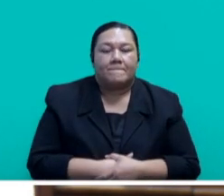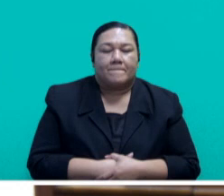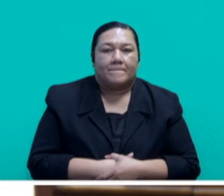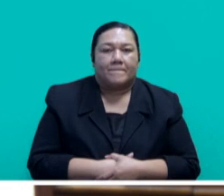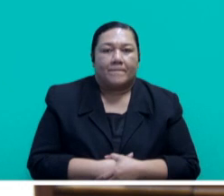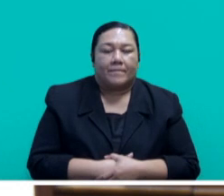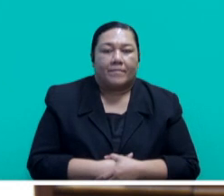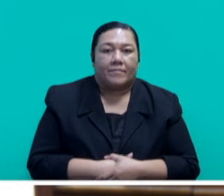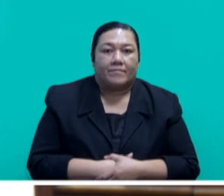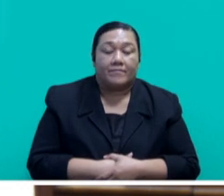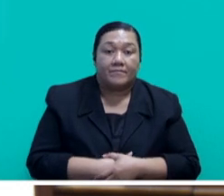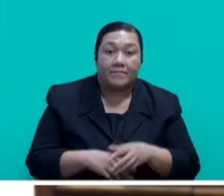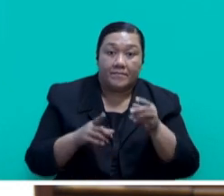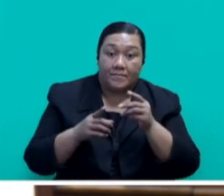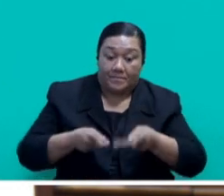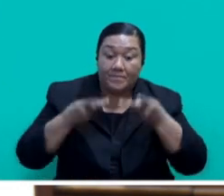The proposed budget has received